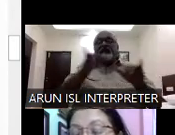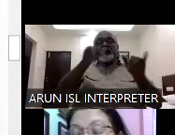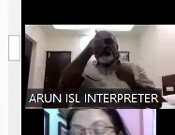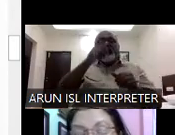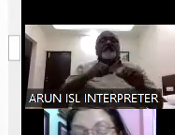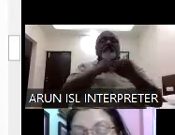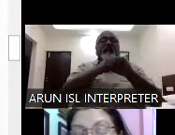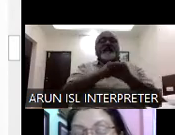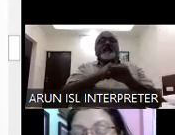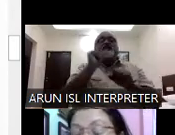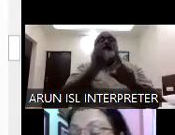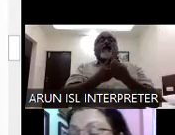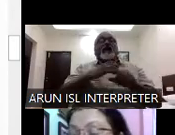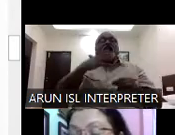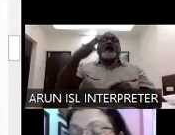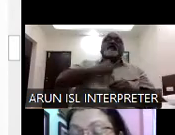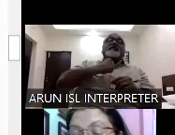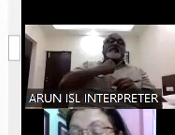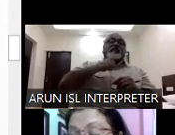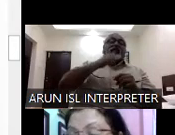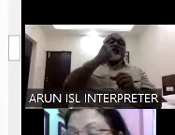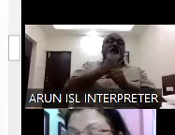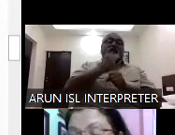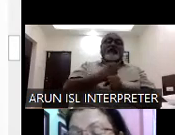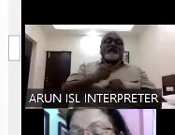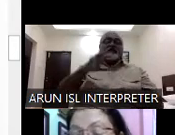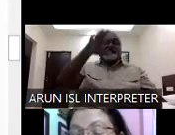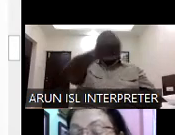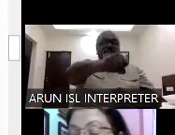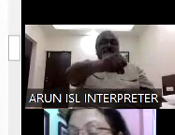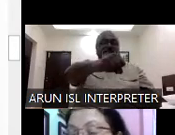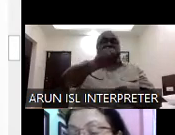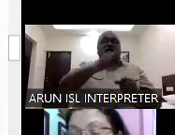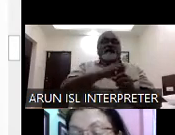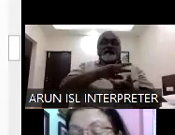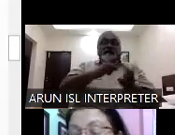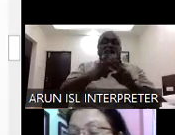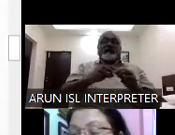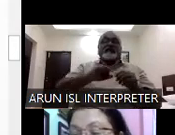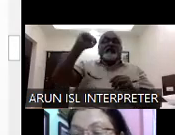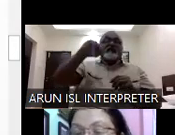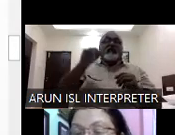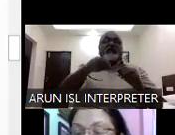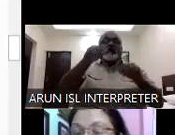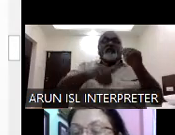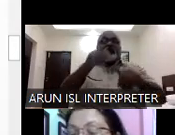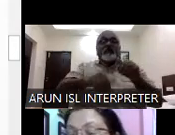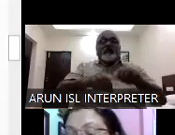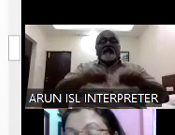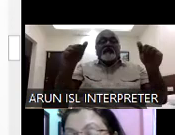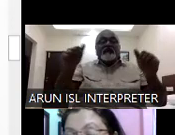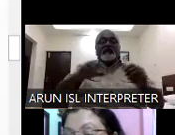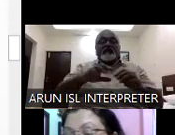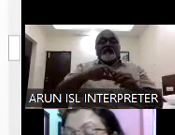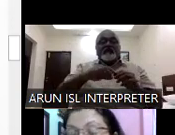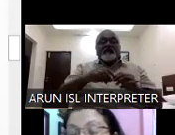And it is a major achievement of India to develop a democratic governance process through